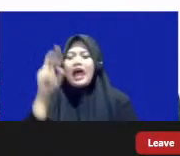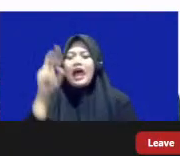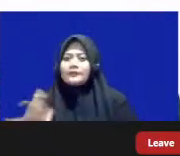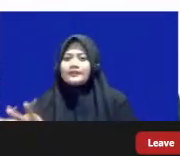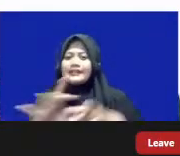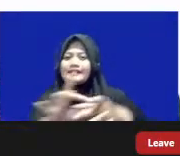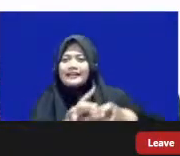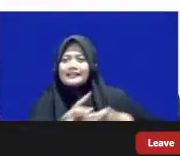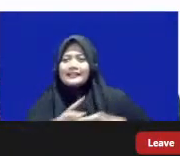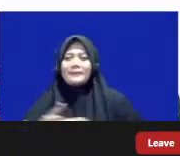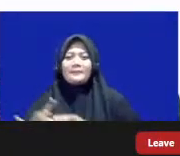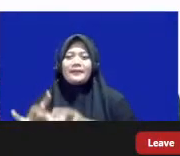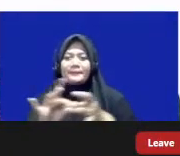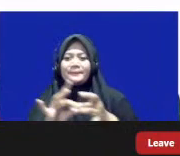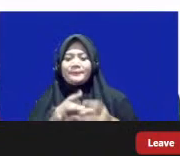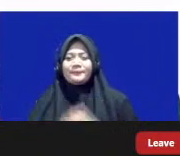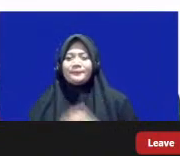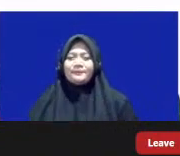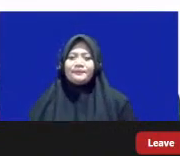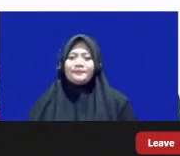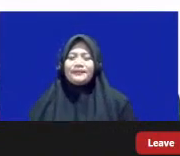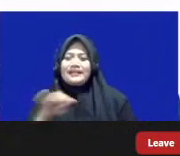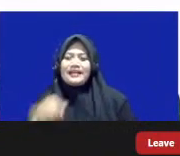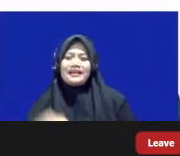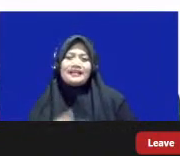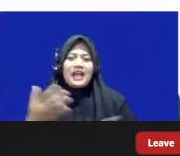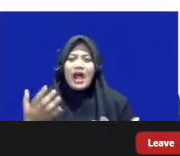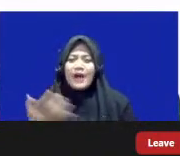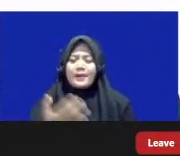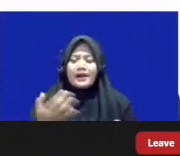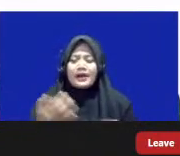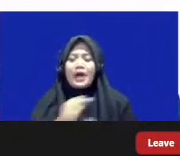are more predictable or less predictable.